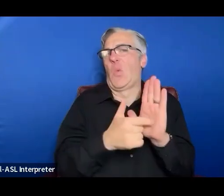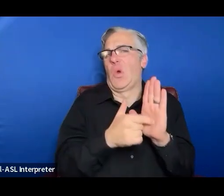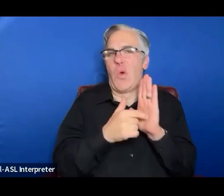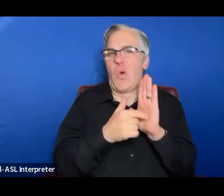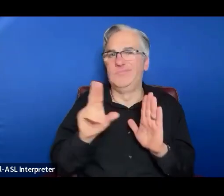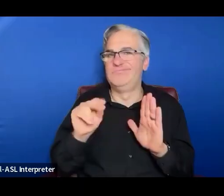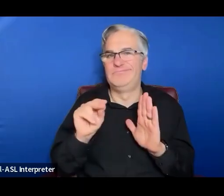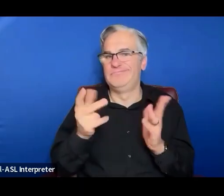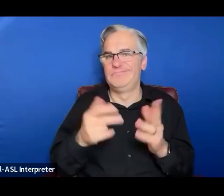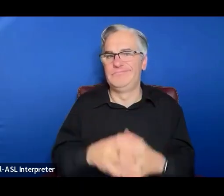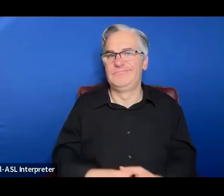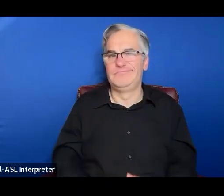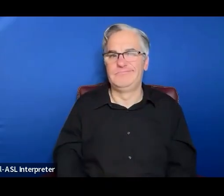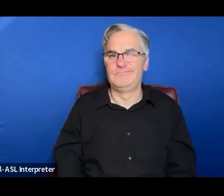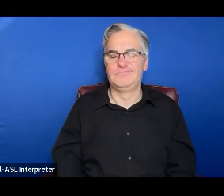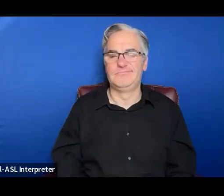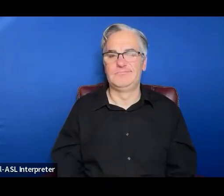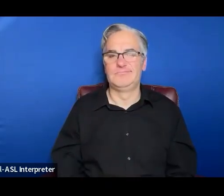technically required.